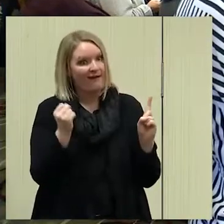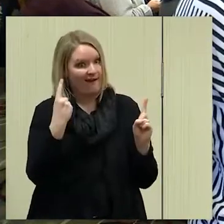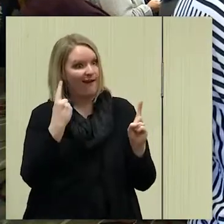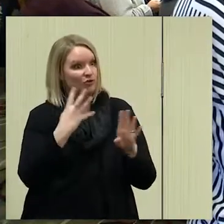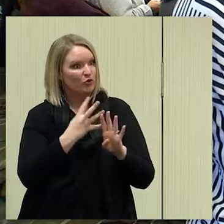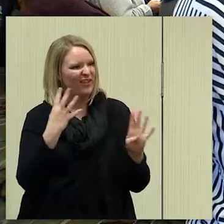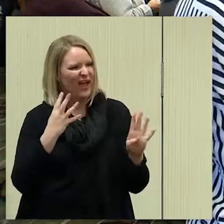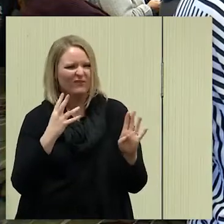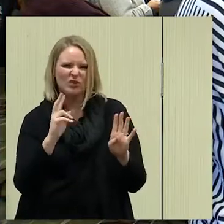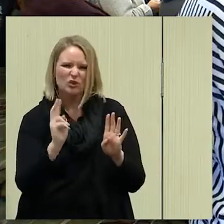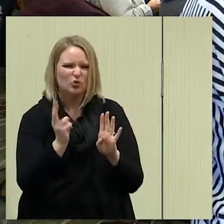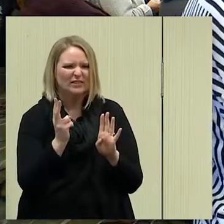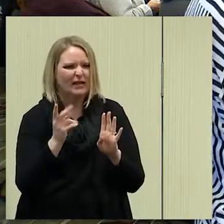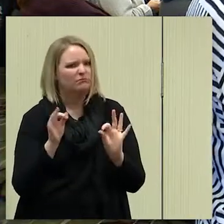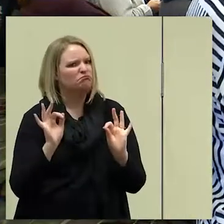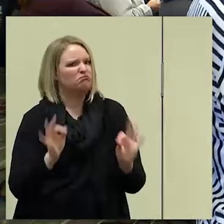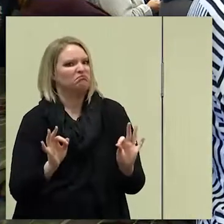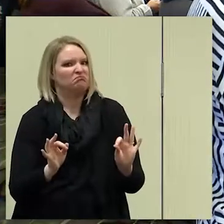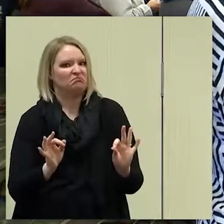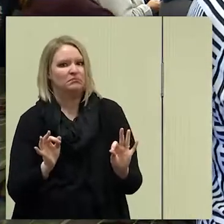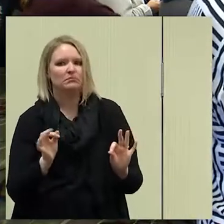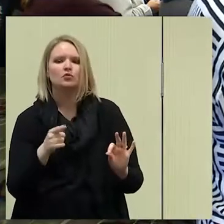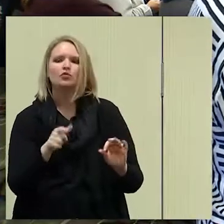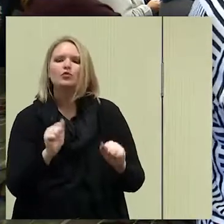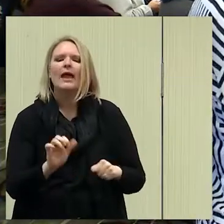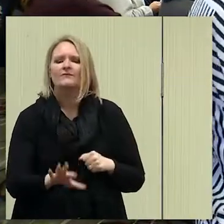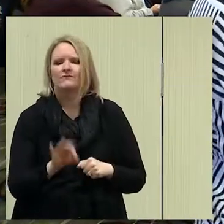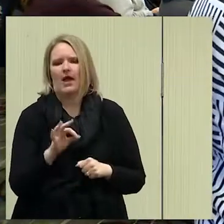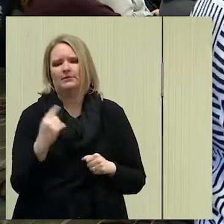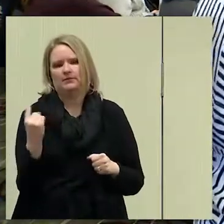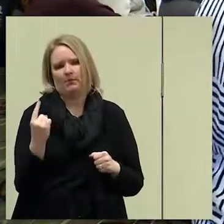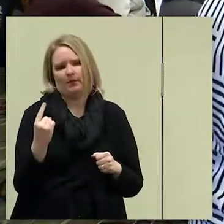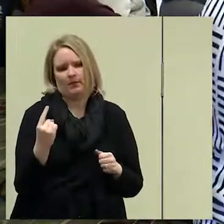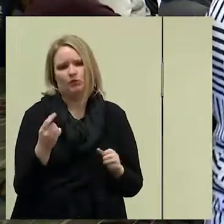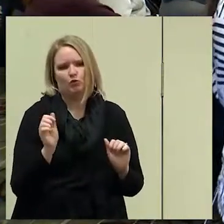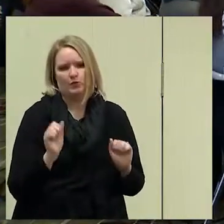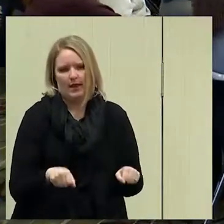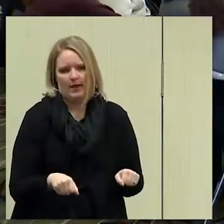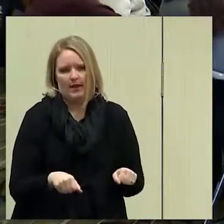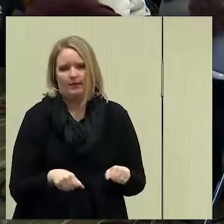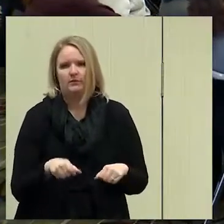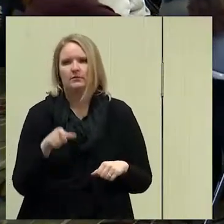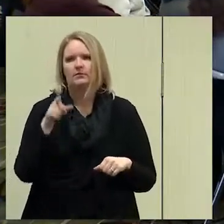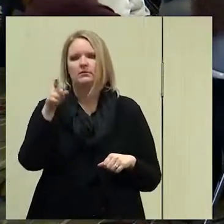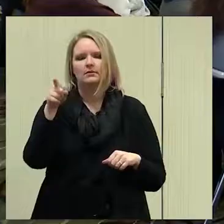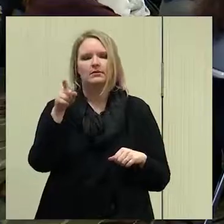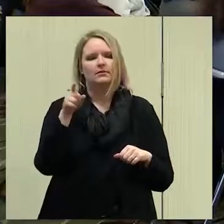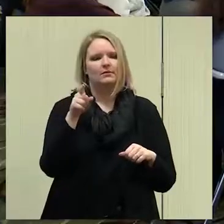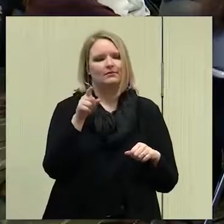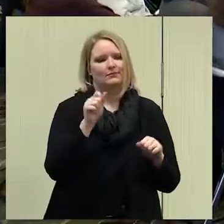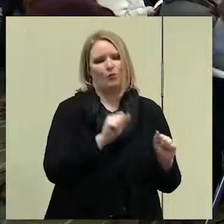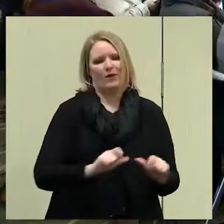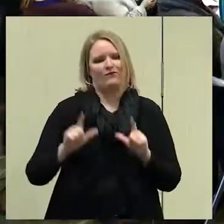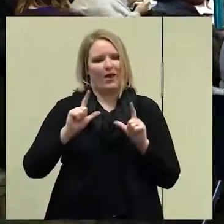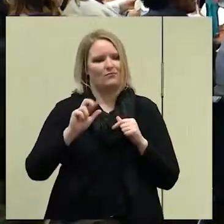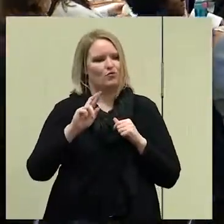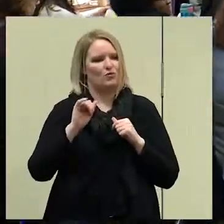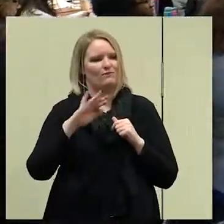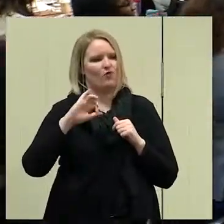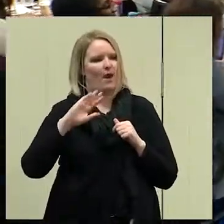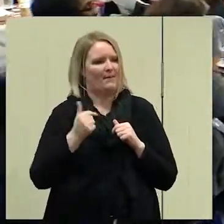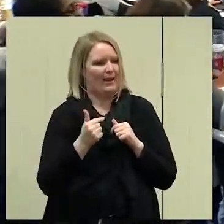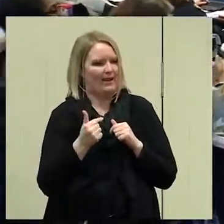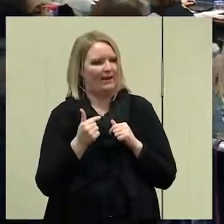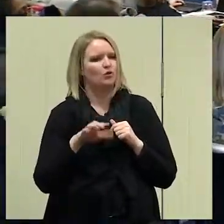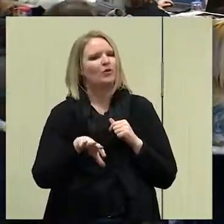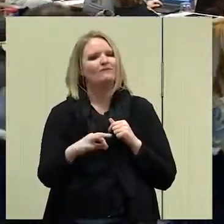2 seconds, he did it. Right. You can find something. You can't tell me you can't. Yeah. That reframing, right? We were talking about earlier. Find